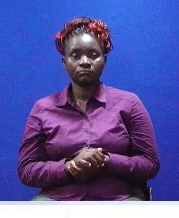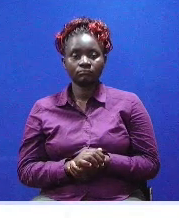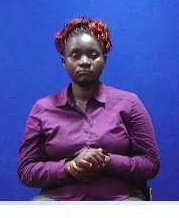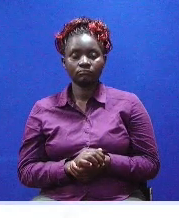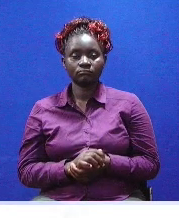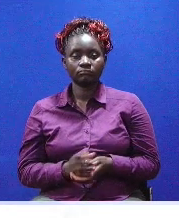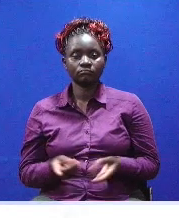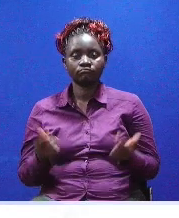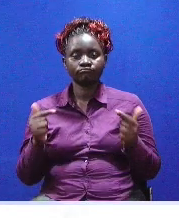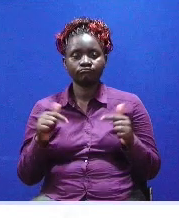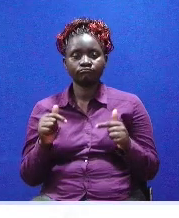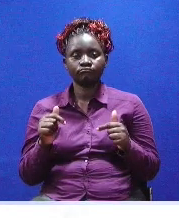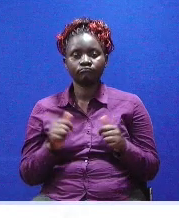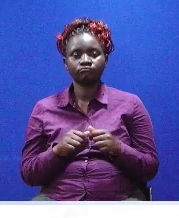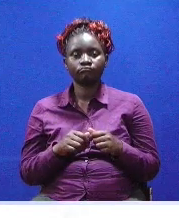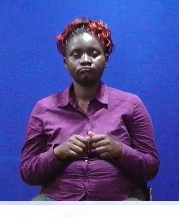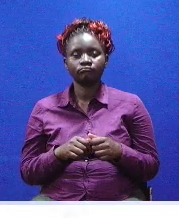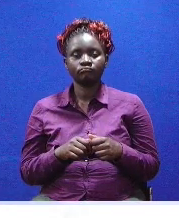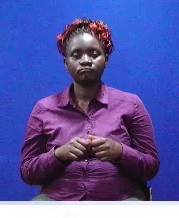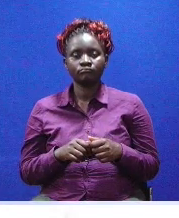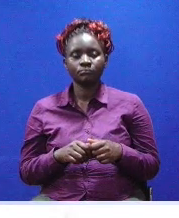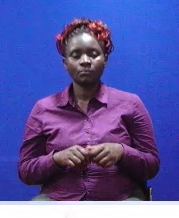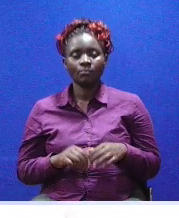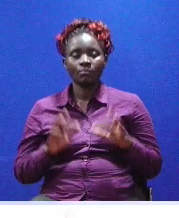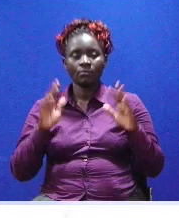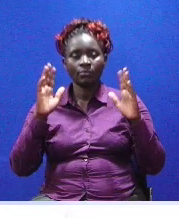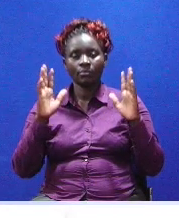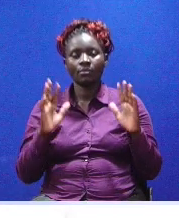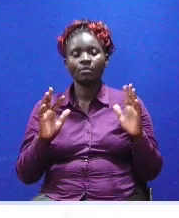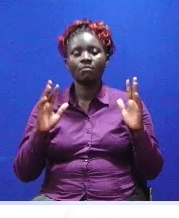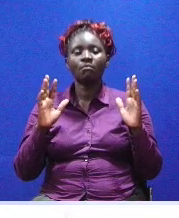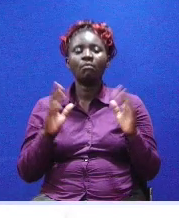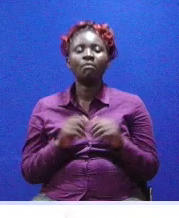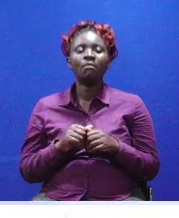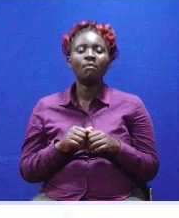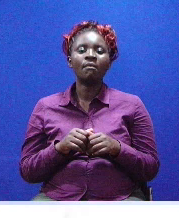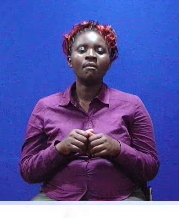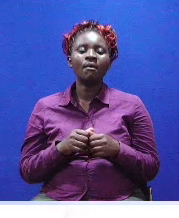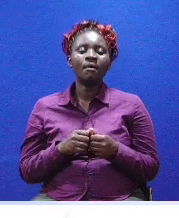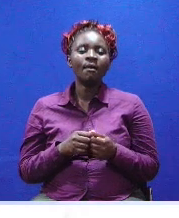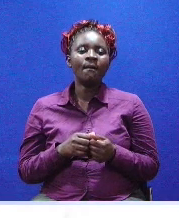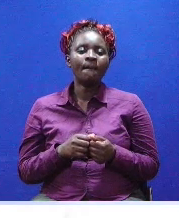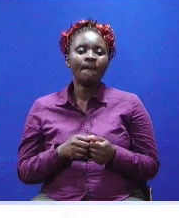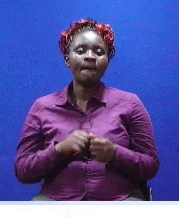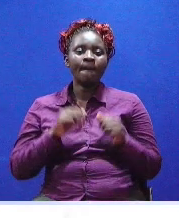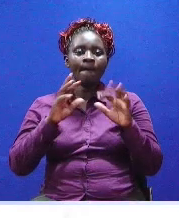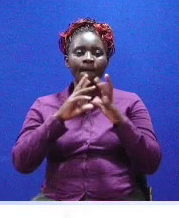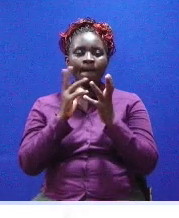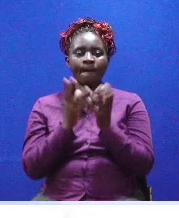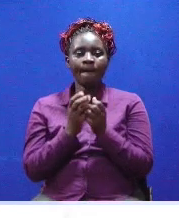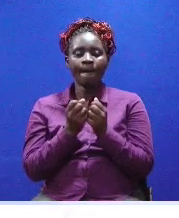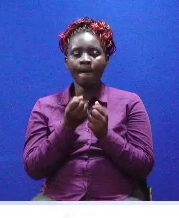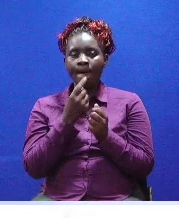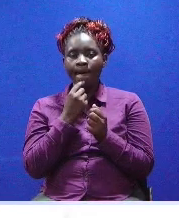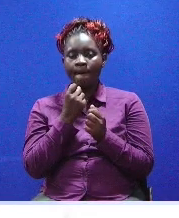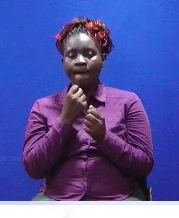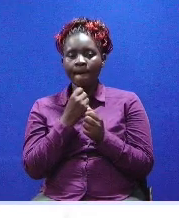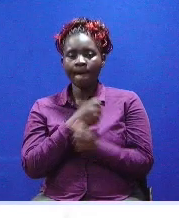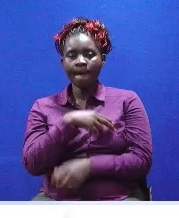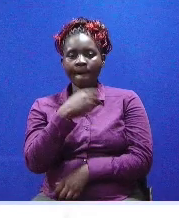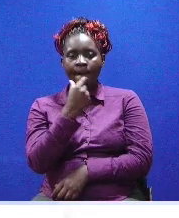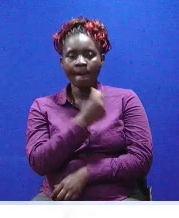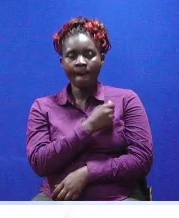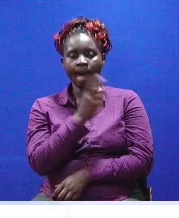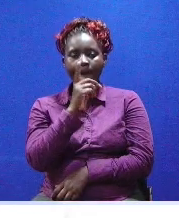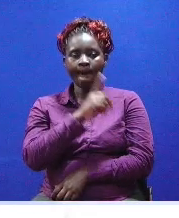Tuko ria rero ni gense ya lengi wachengira li tuko ria chanjo ose World Immunization Day ase enya gitari